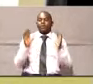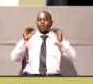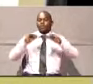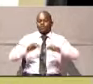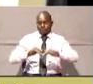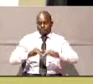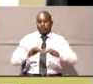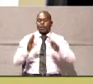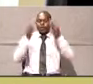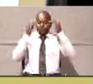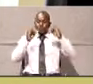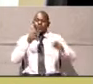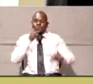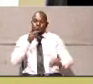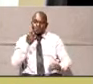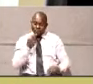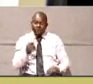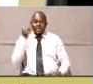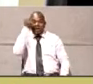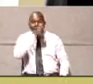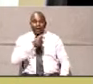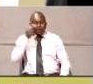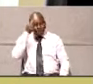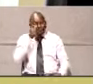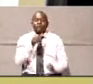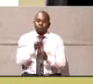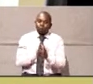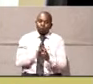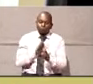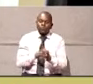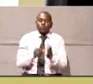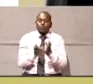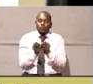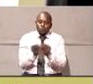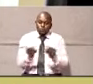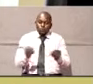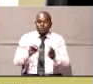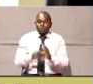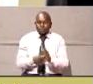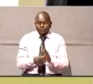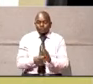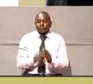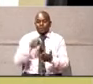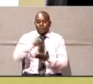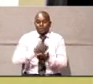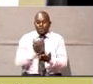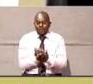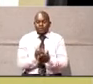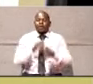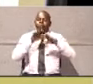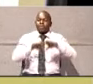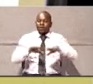conference. President Museveni said Africa is slowly addressing the issue of a fragmented market